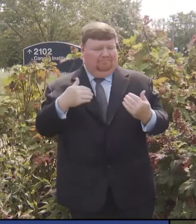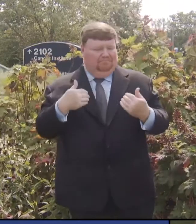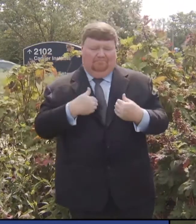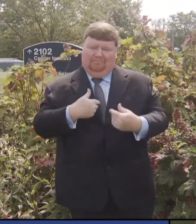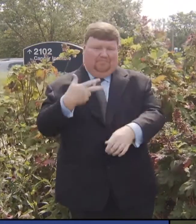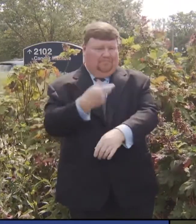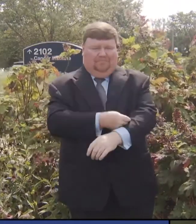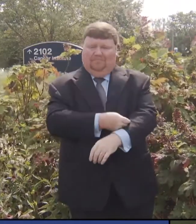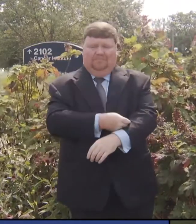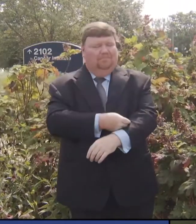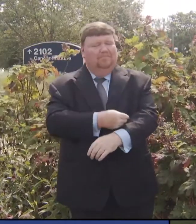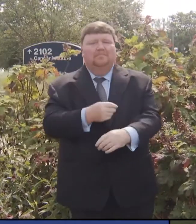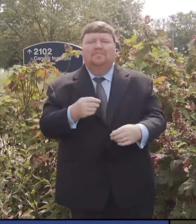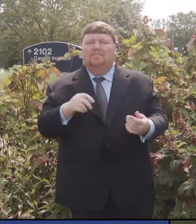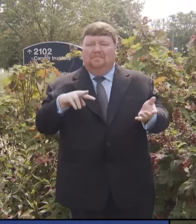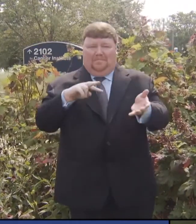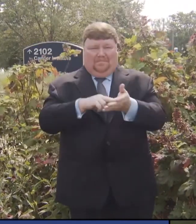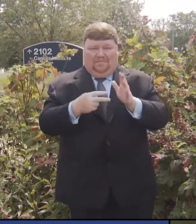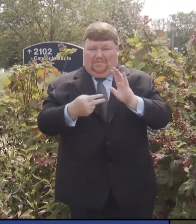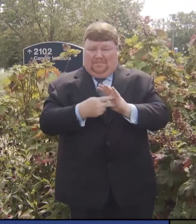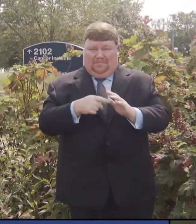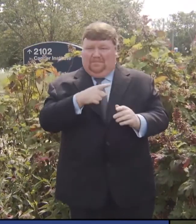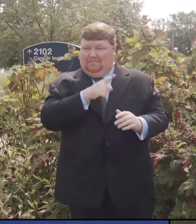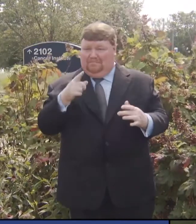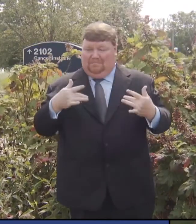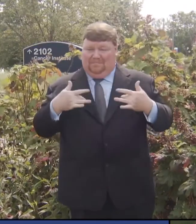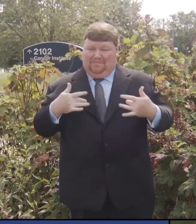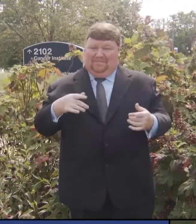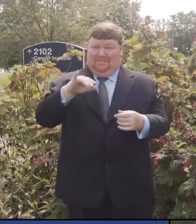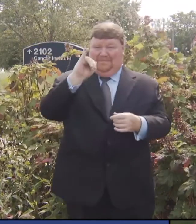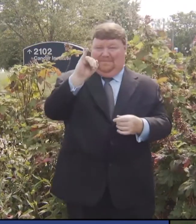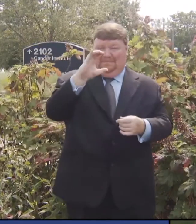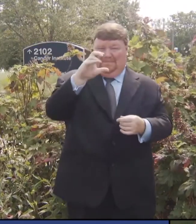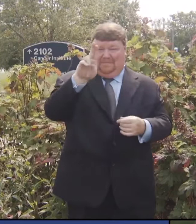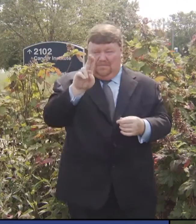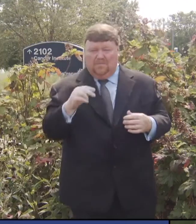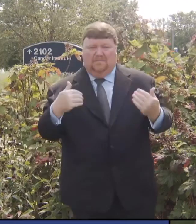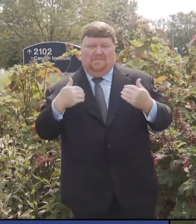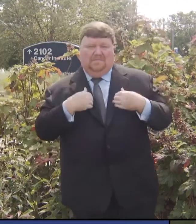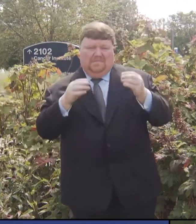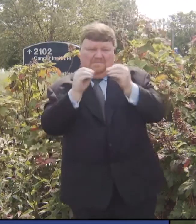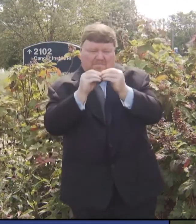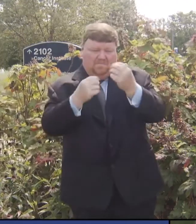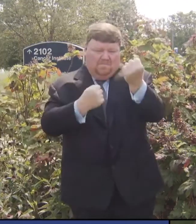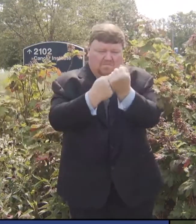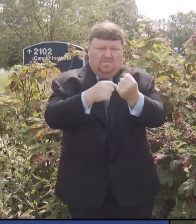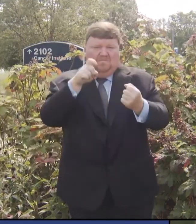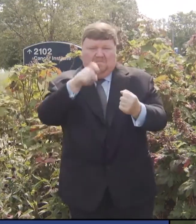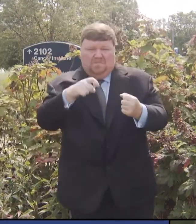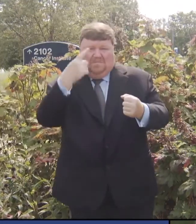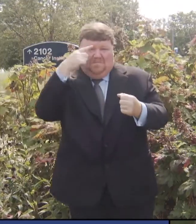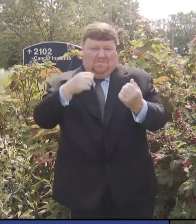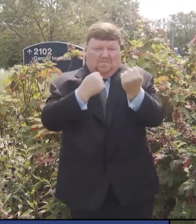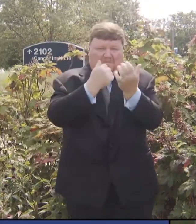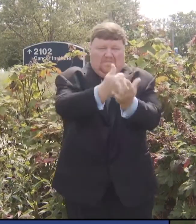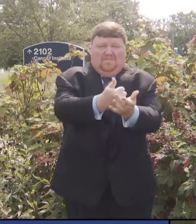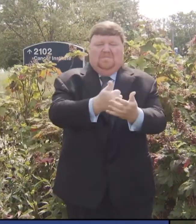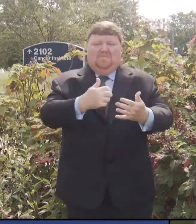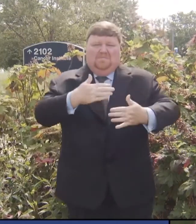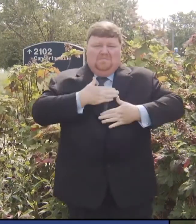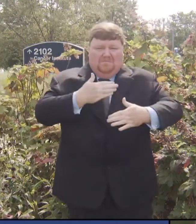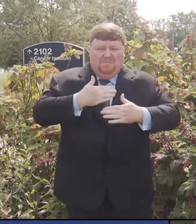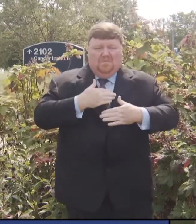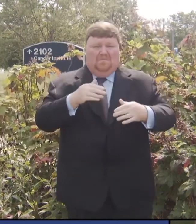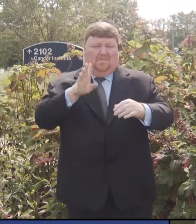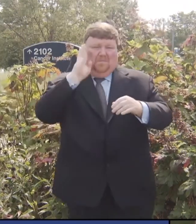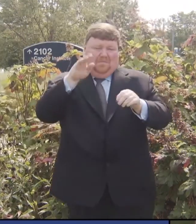vaccinated. The unvaccinated tend to be in the ICU. They require additional support for their breathing. They have longer lengths